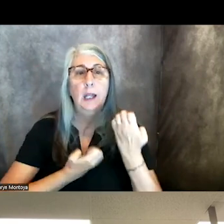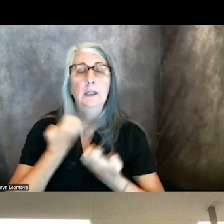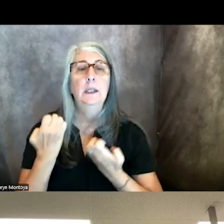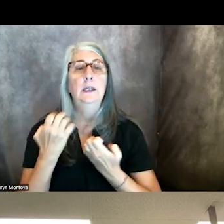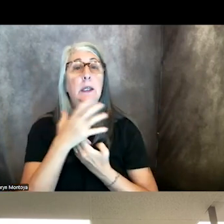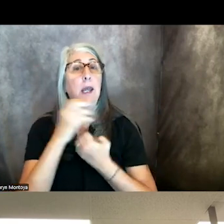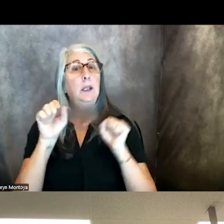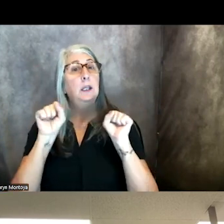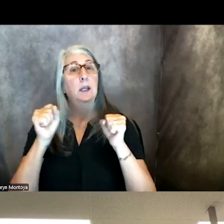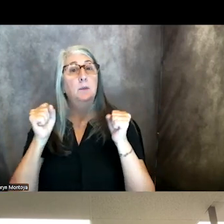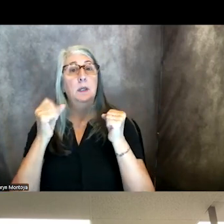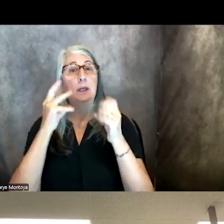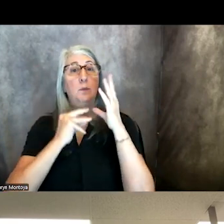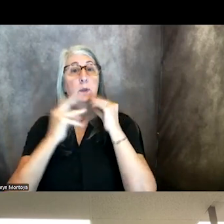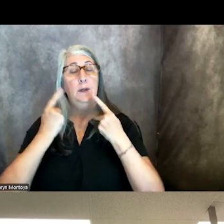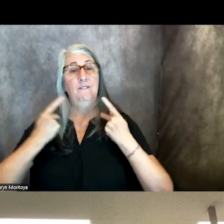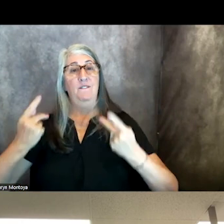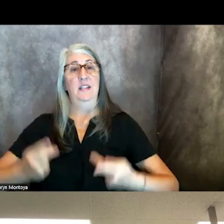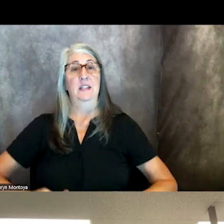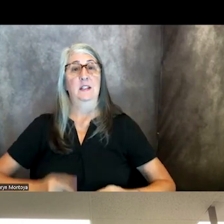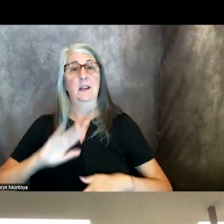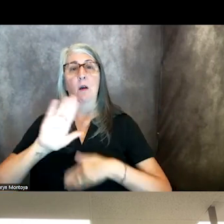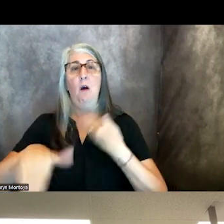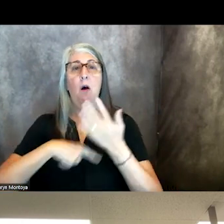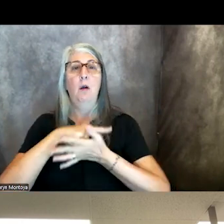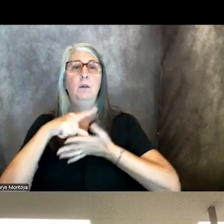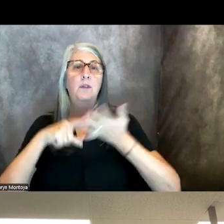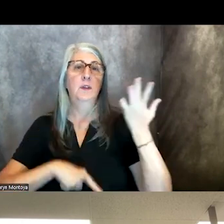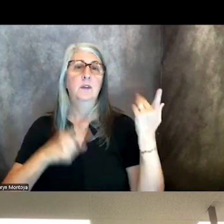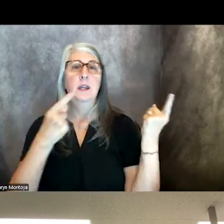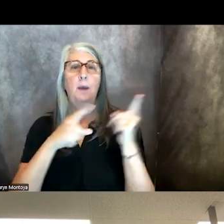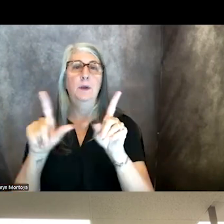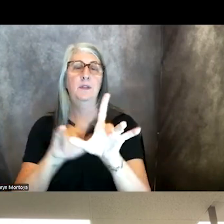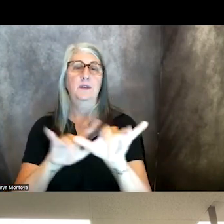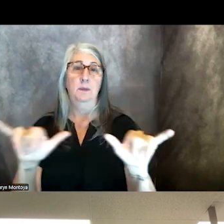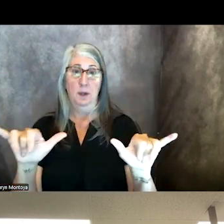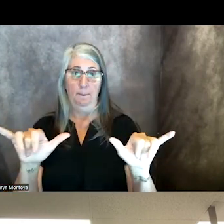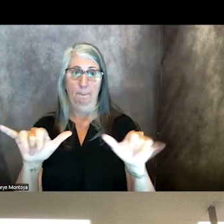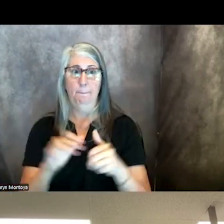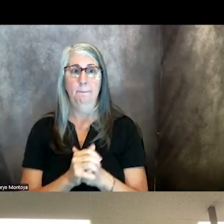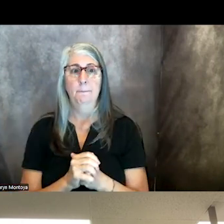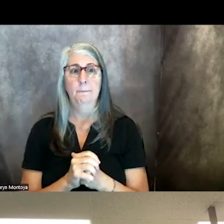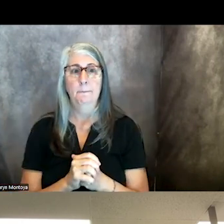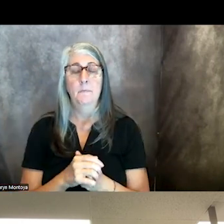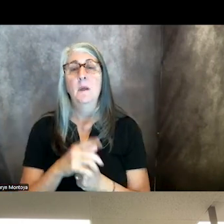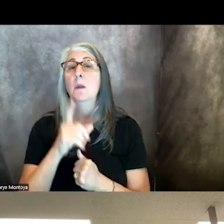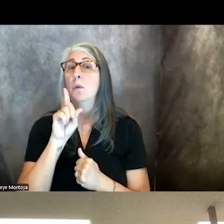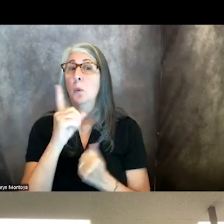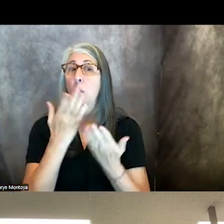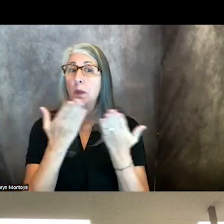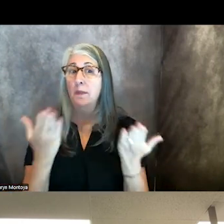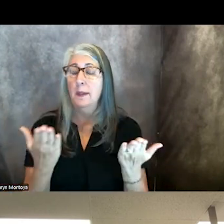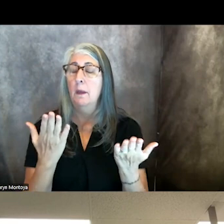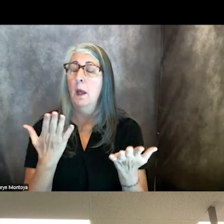also be experienced physically, all of which can take place at the same time. And one thing that I really